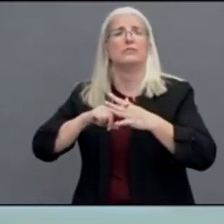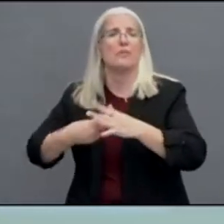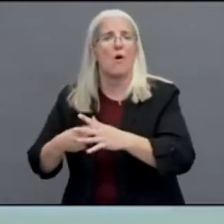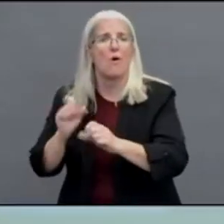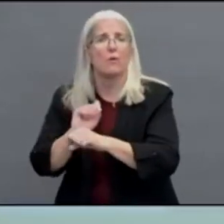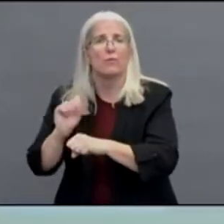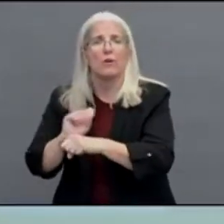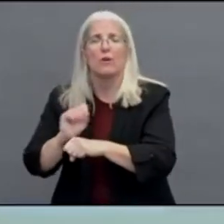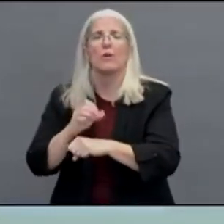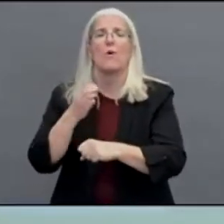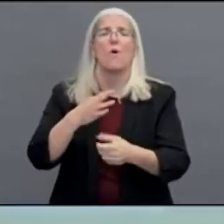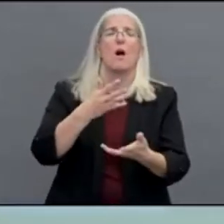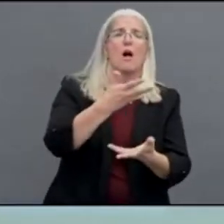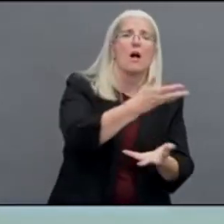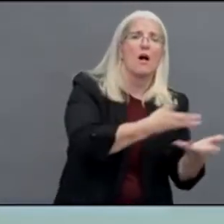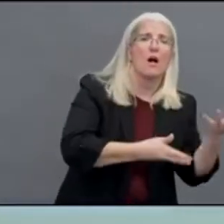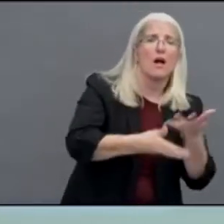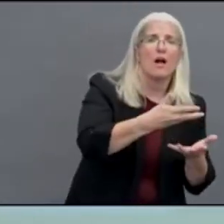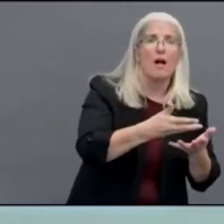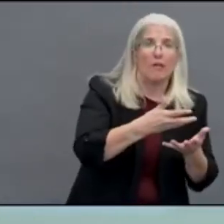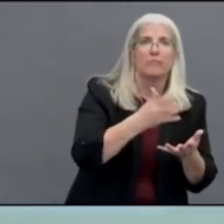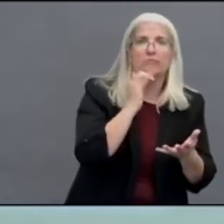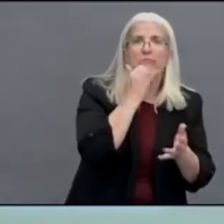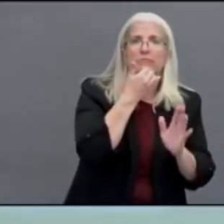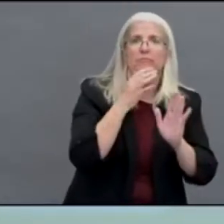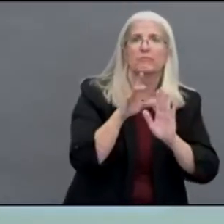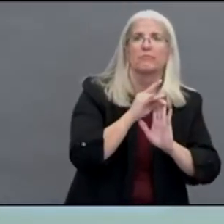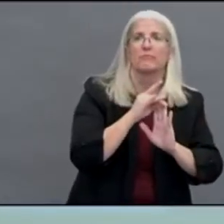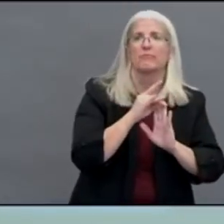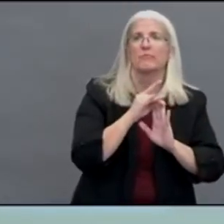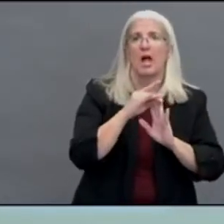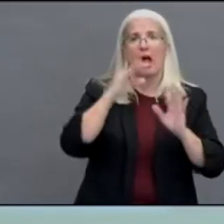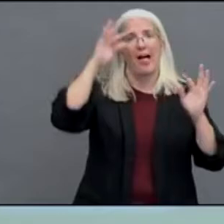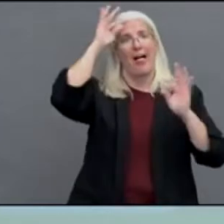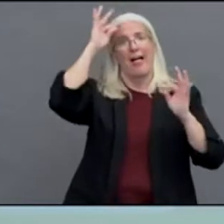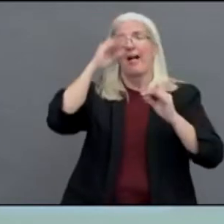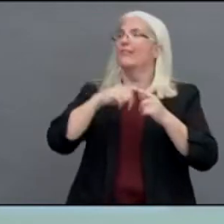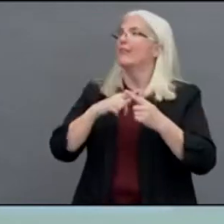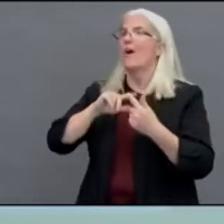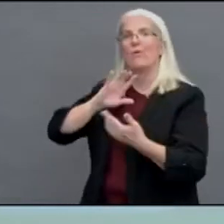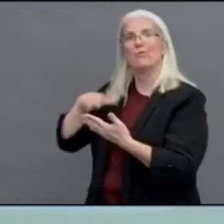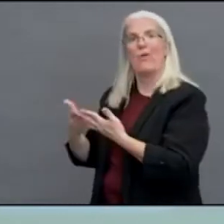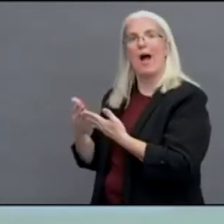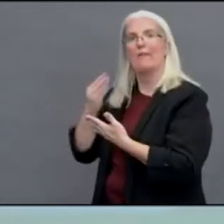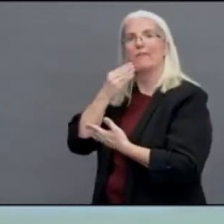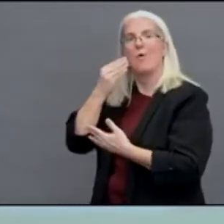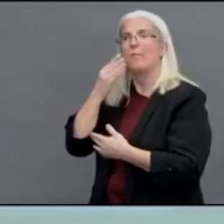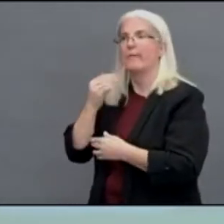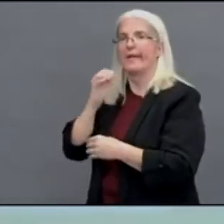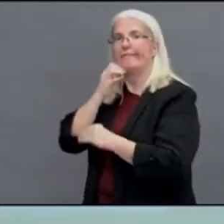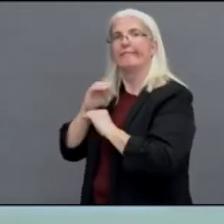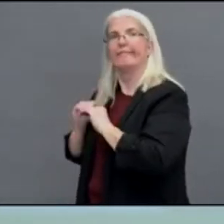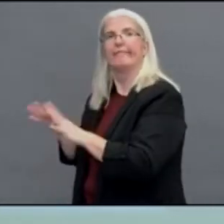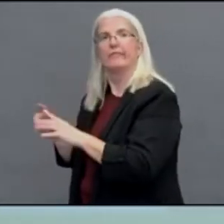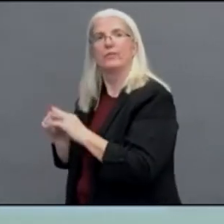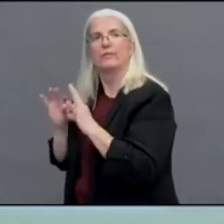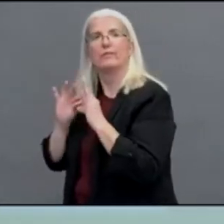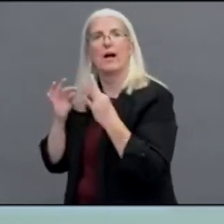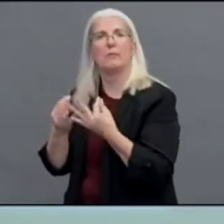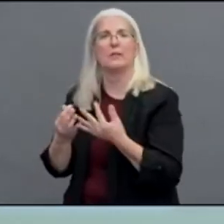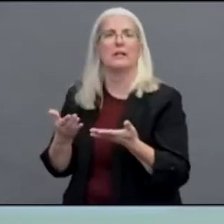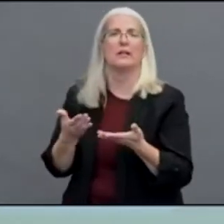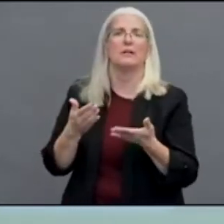and then is introduced to the home. So meaning if you have a teenager that may not have the education or they